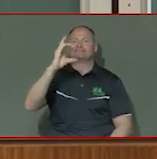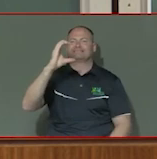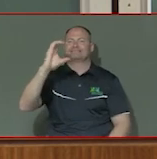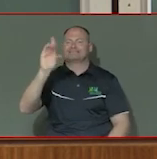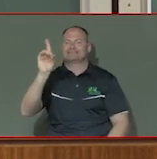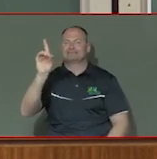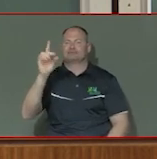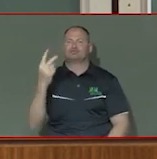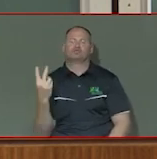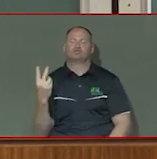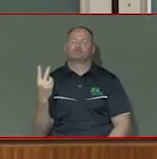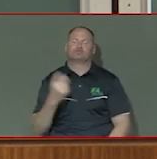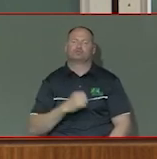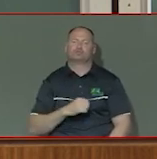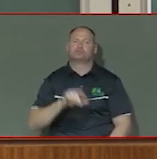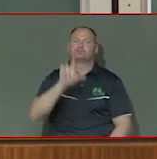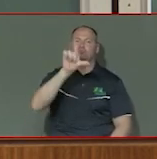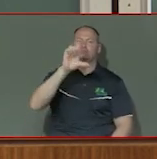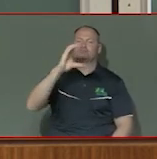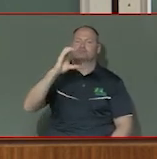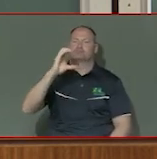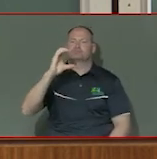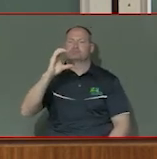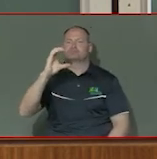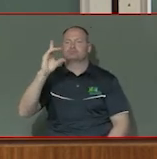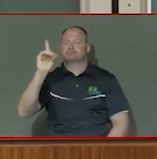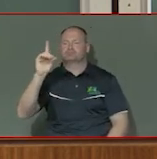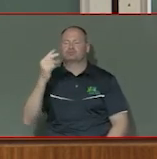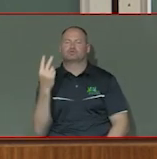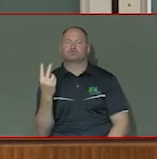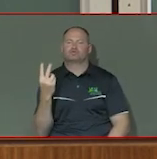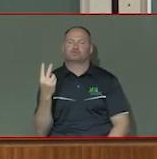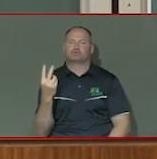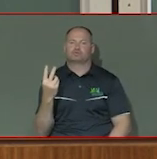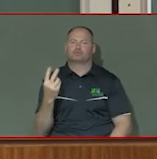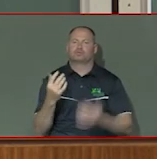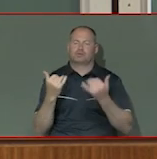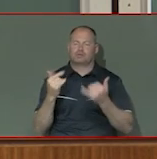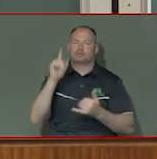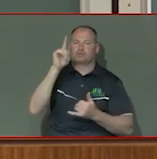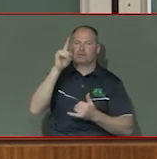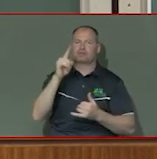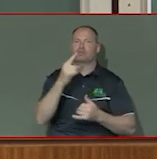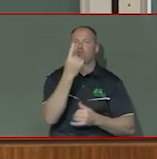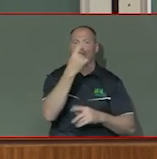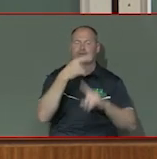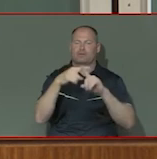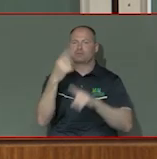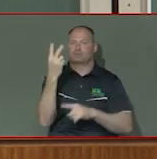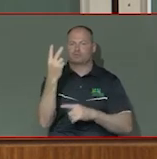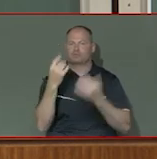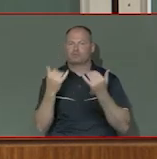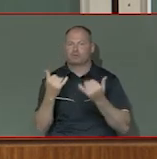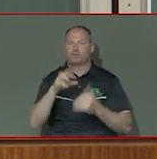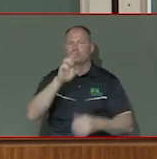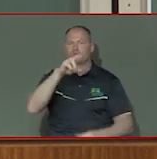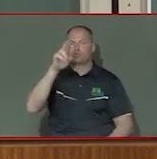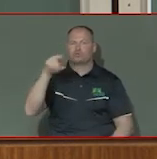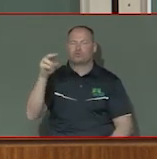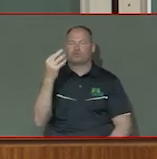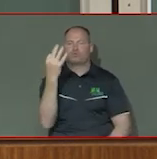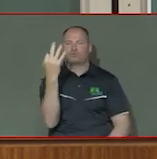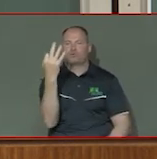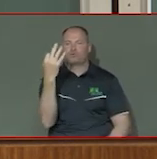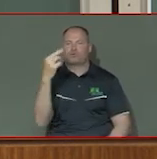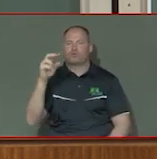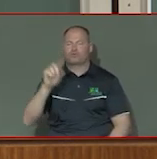People, that there, m times root 3 divided by 1 times 2 is 2. So it is m root 3 over 2